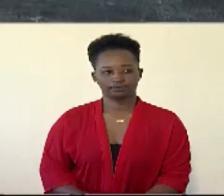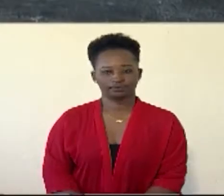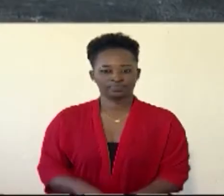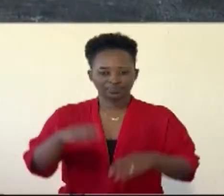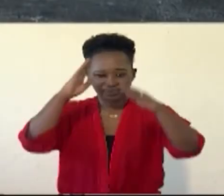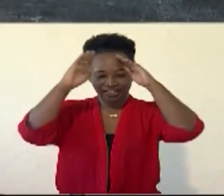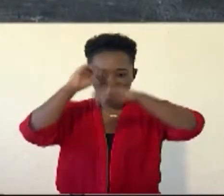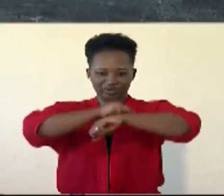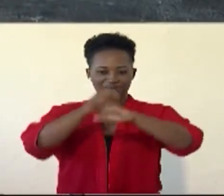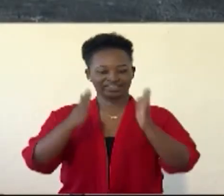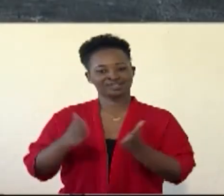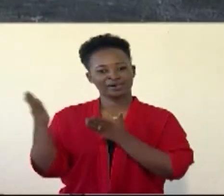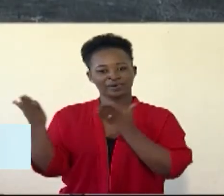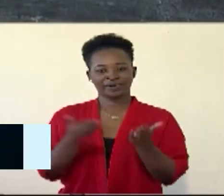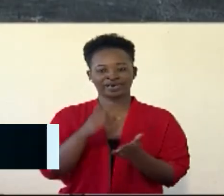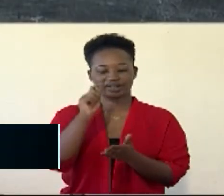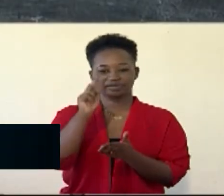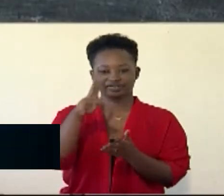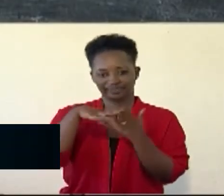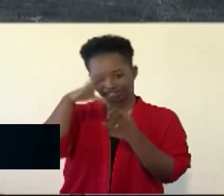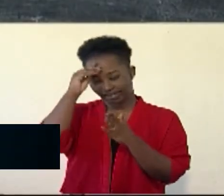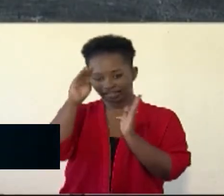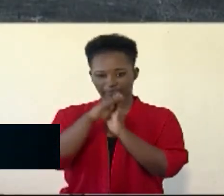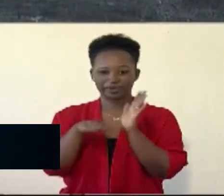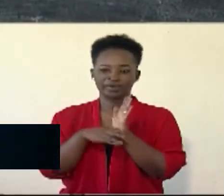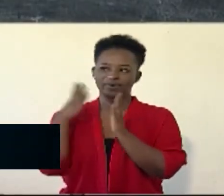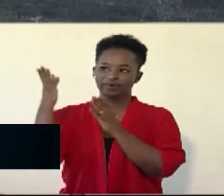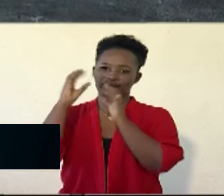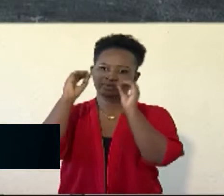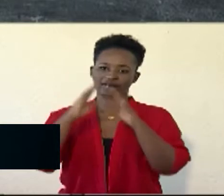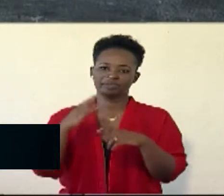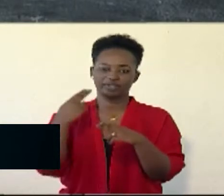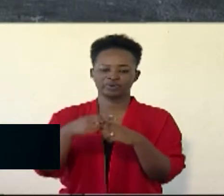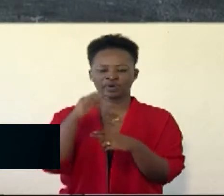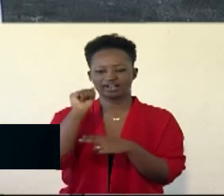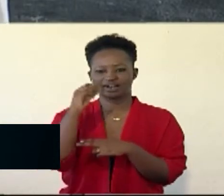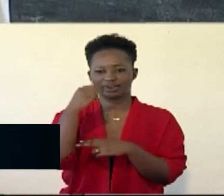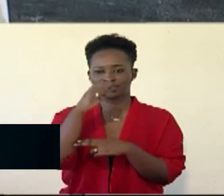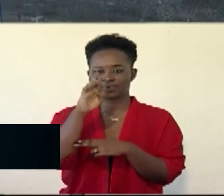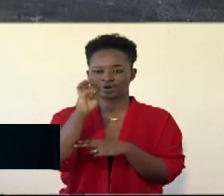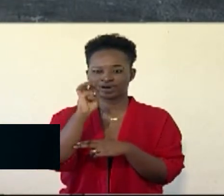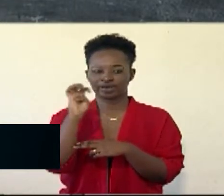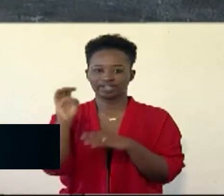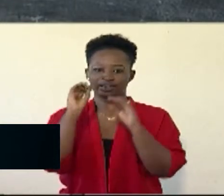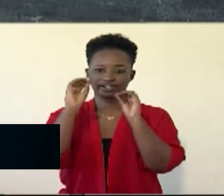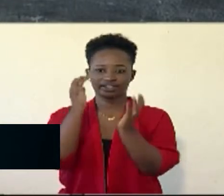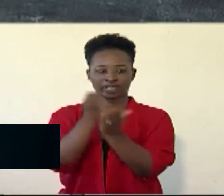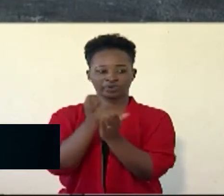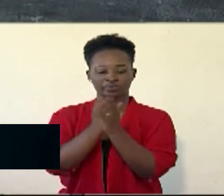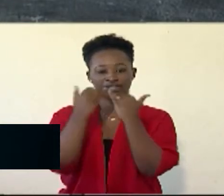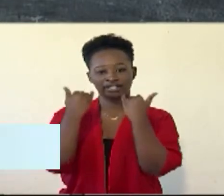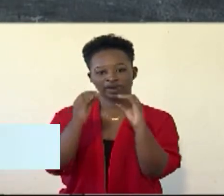Hello students, welcome to TV learning programs. I'm teacher Aggrey, teacher of economics. Today I'm going to learn with Senior